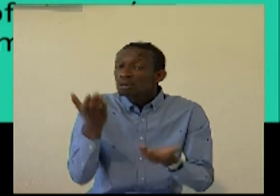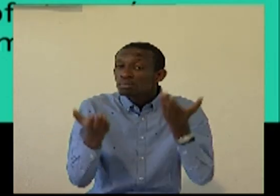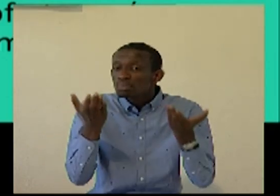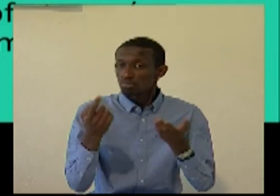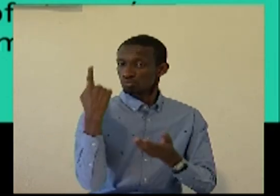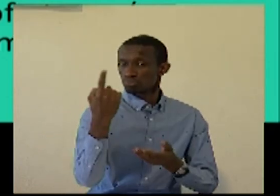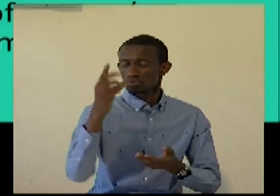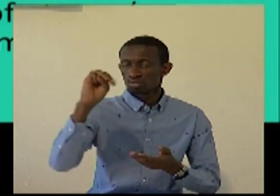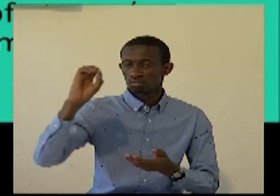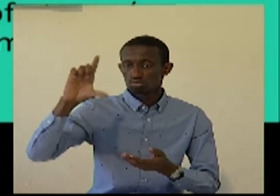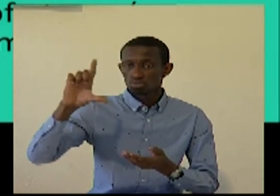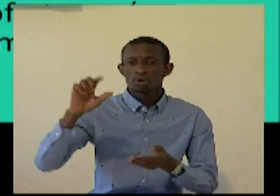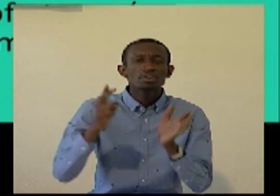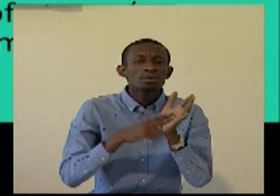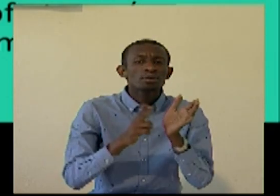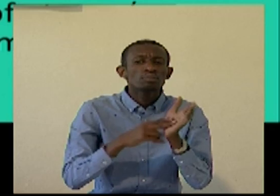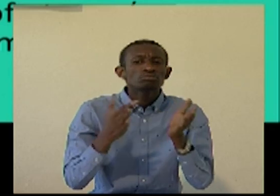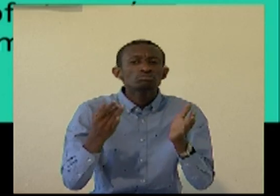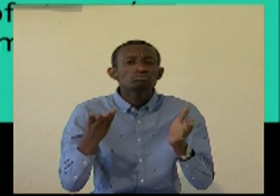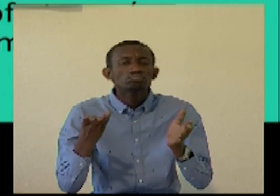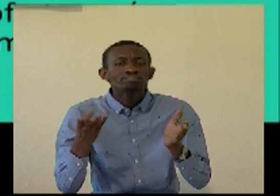of nitrogen atoms is equal to,